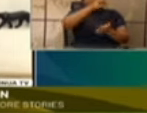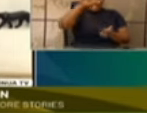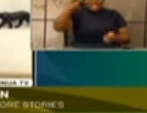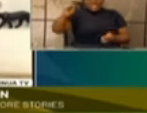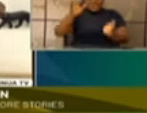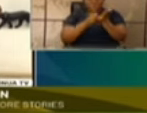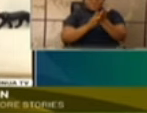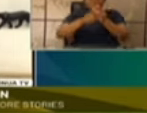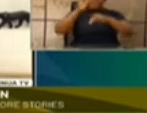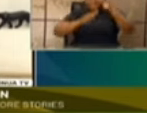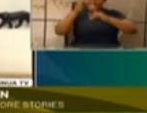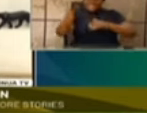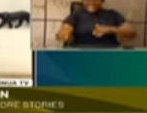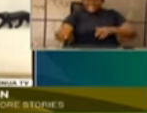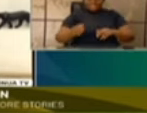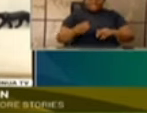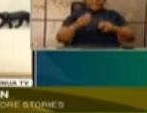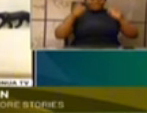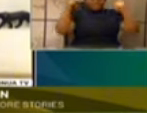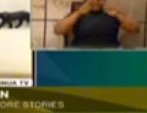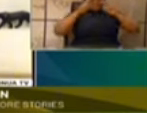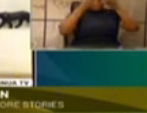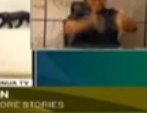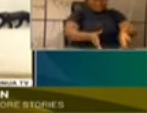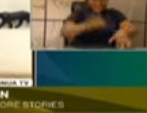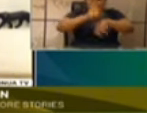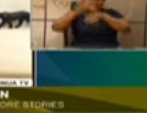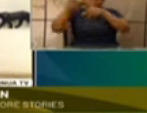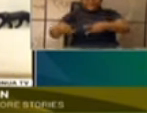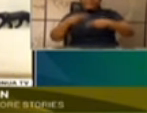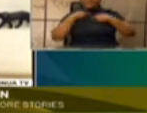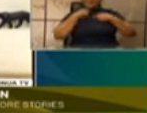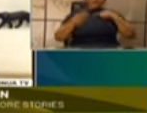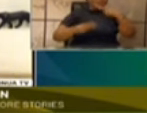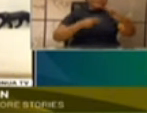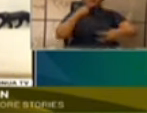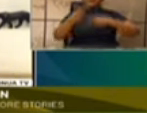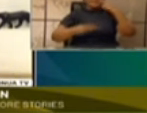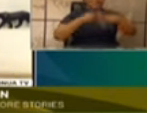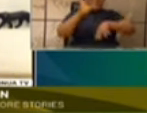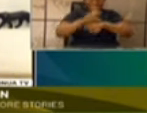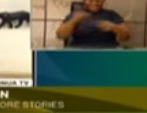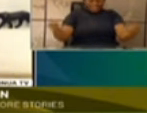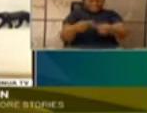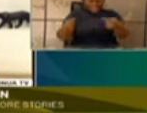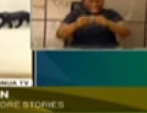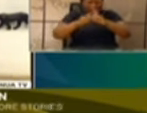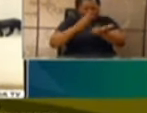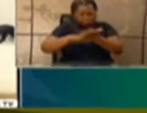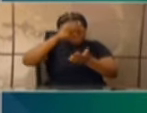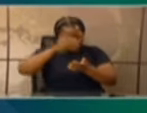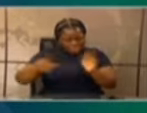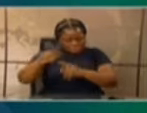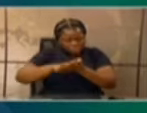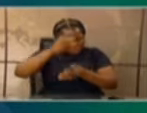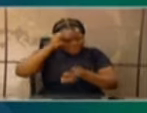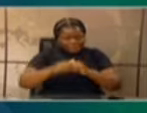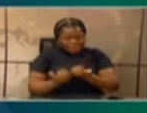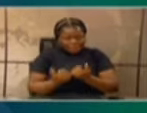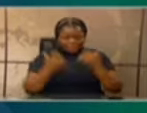ni yesi church ani akamu ya modam. How can you tell me say yesi secondary